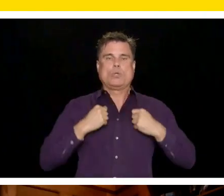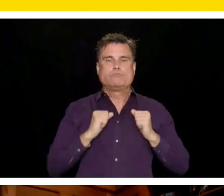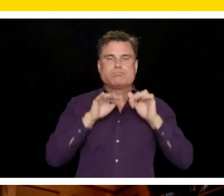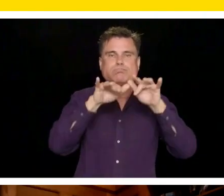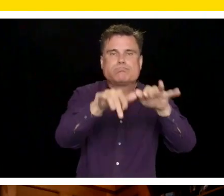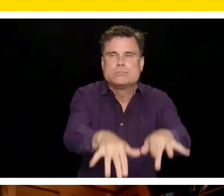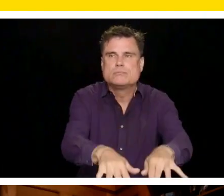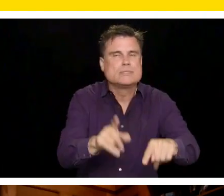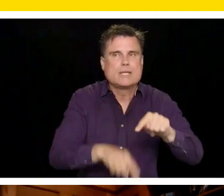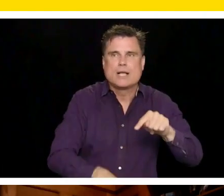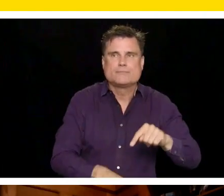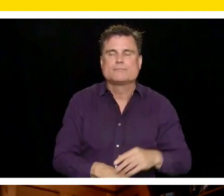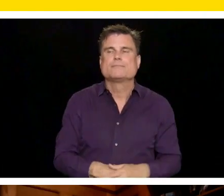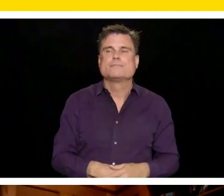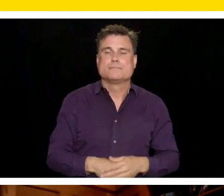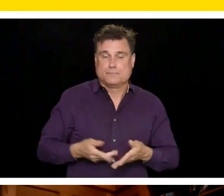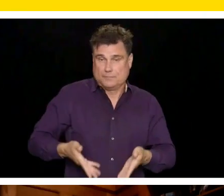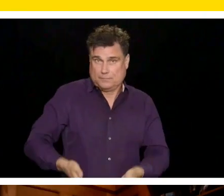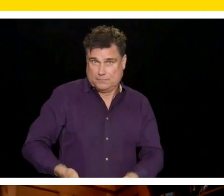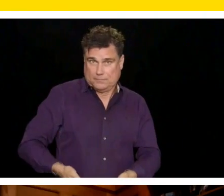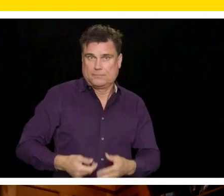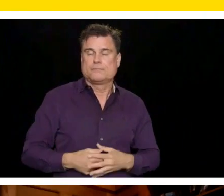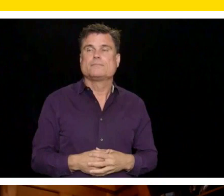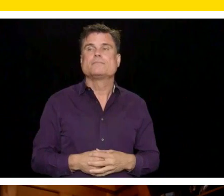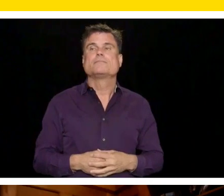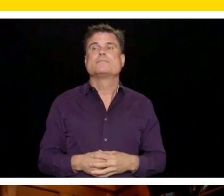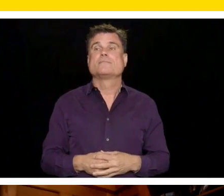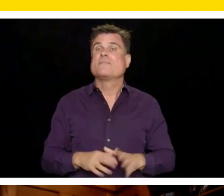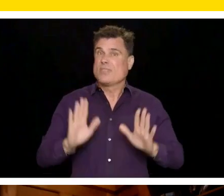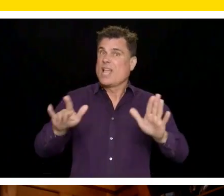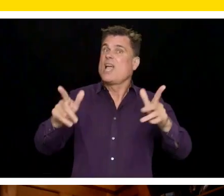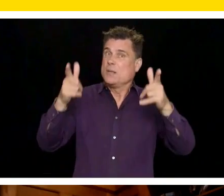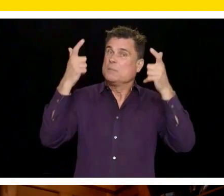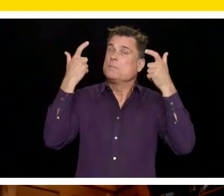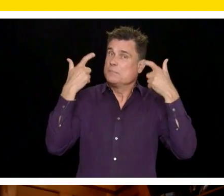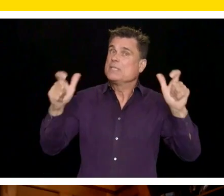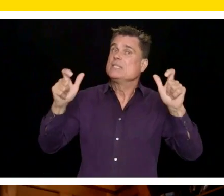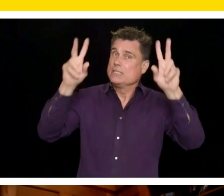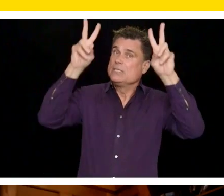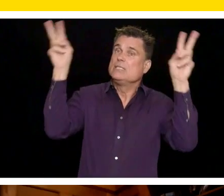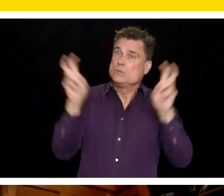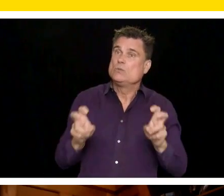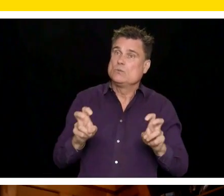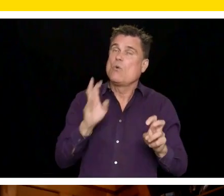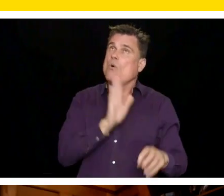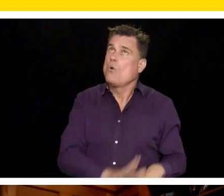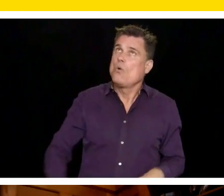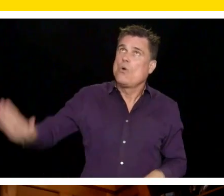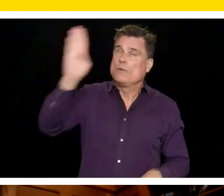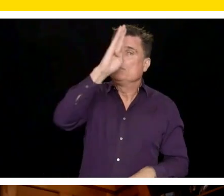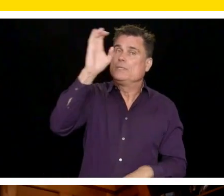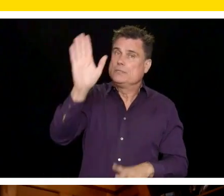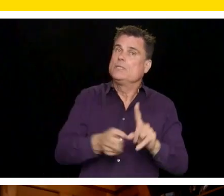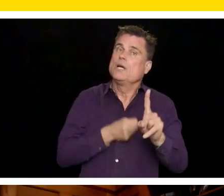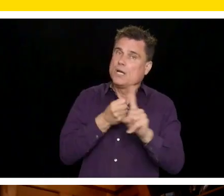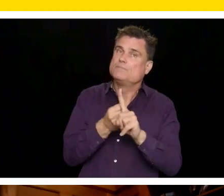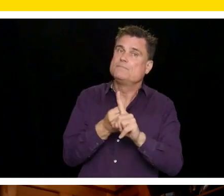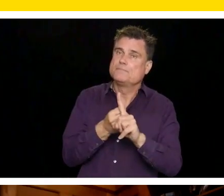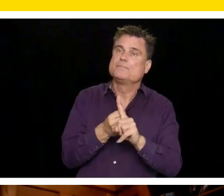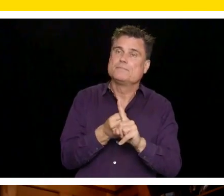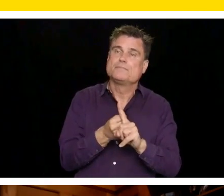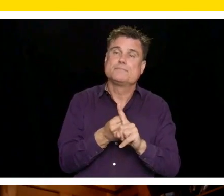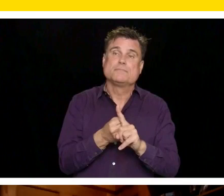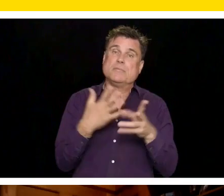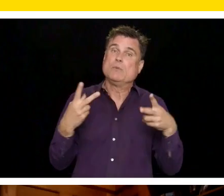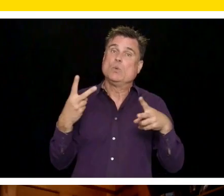all over BC, and particularly for those people that I represent as well. And we have to find the balance